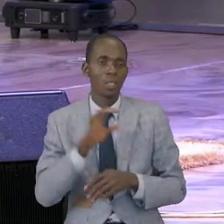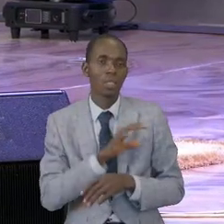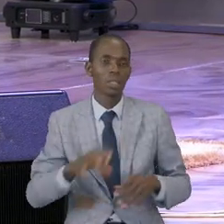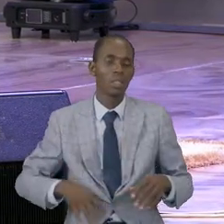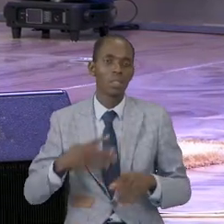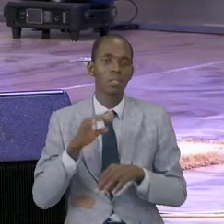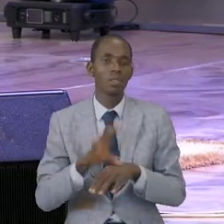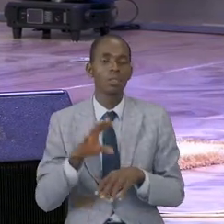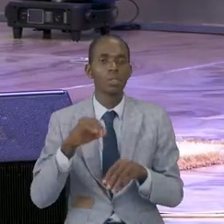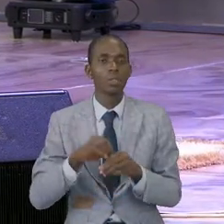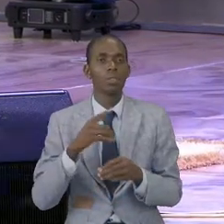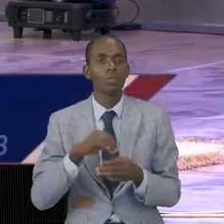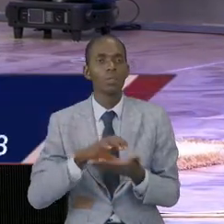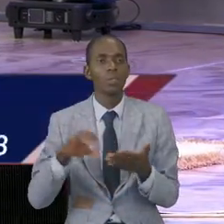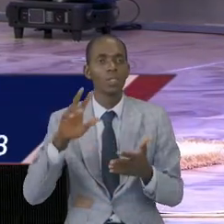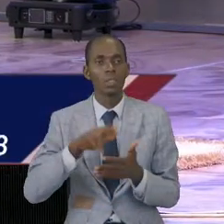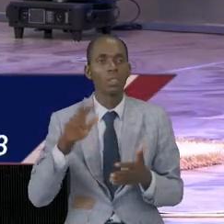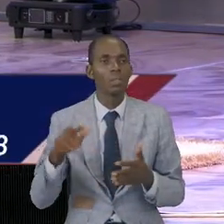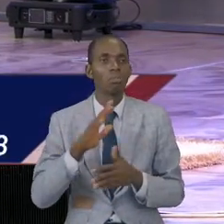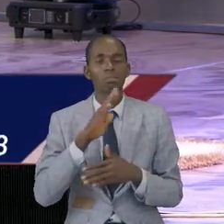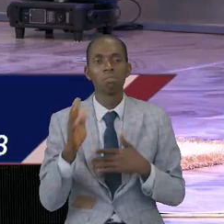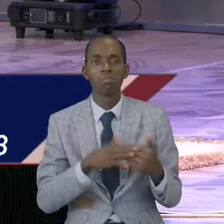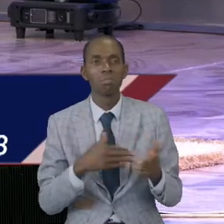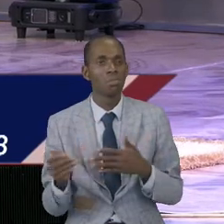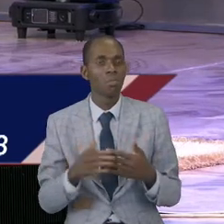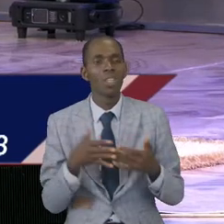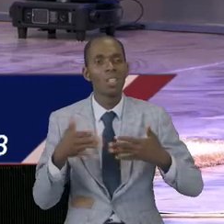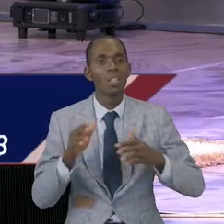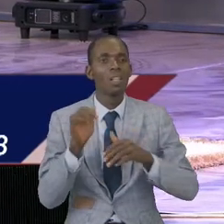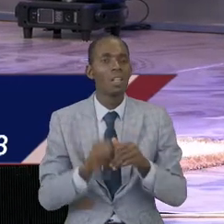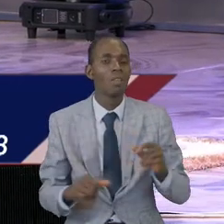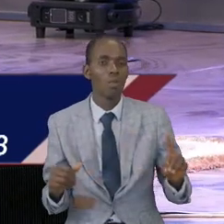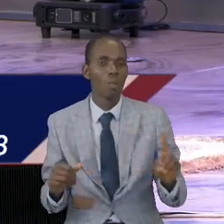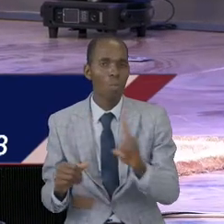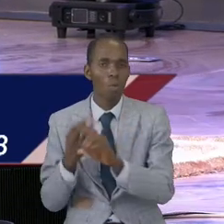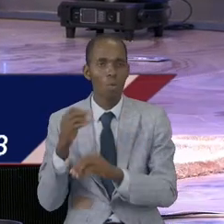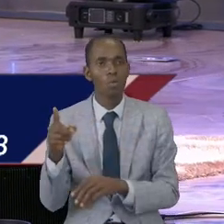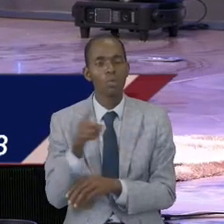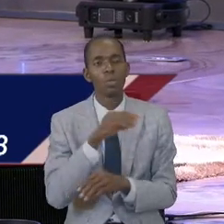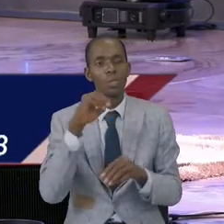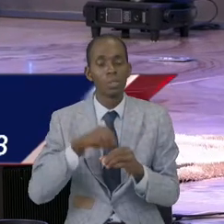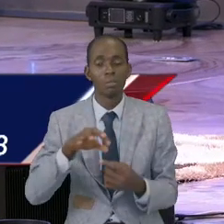verse 33, it says, nevertheless, let every one of you